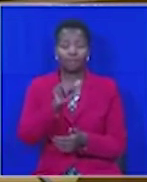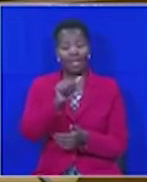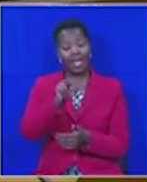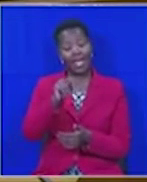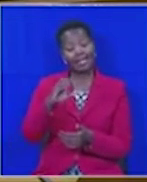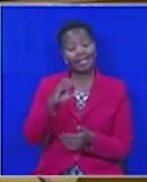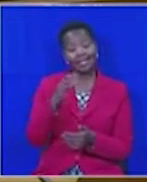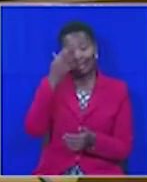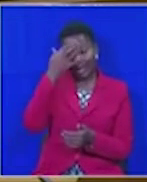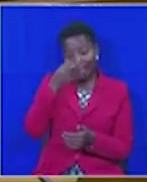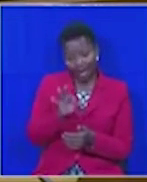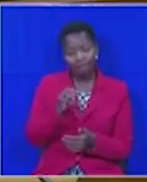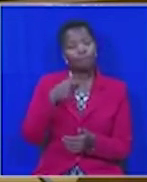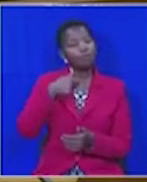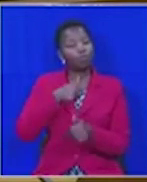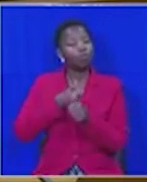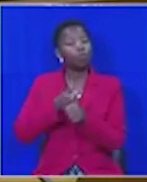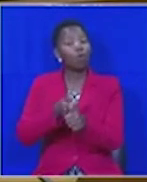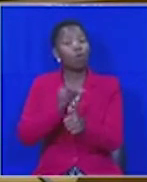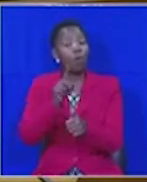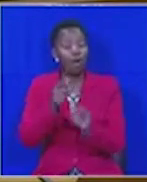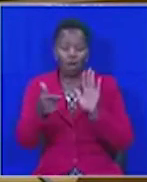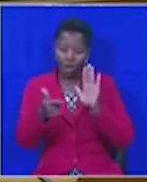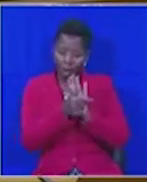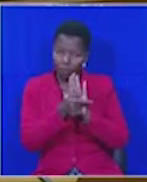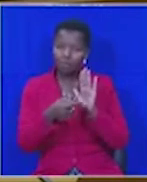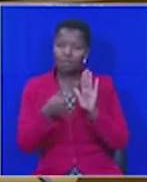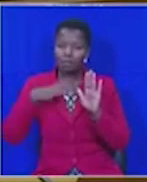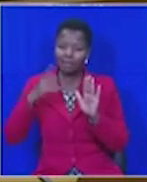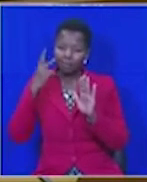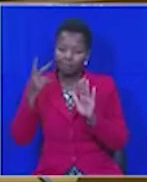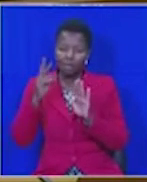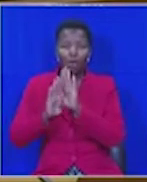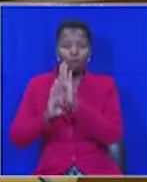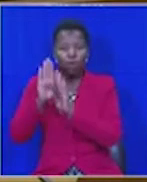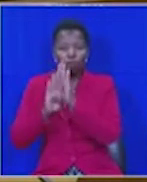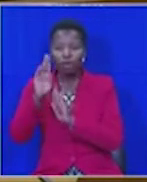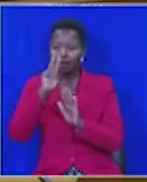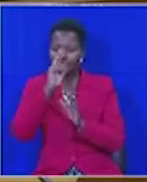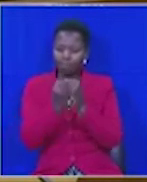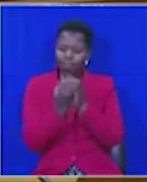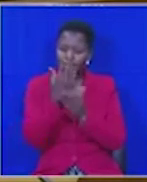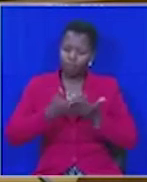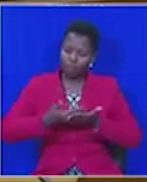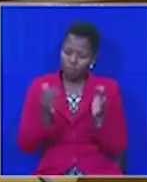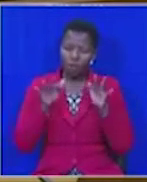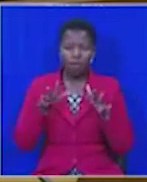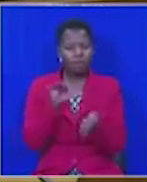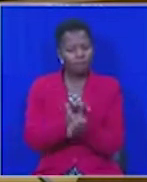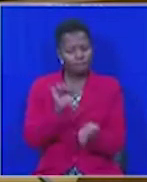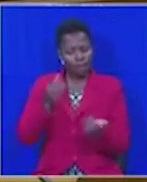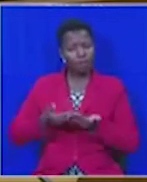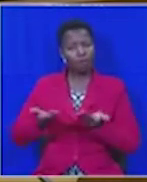government subscribes to the natural laws of progress, revolution of thought, prosperity for all, and most